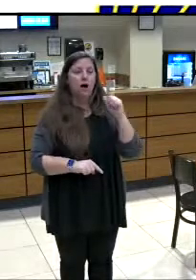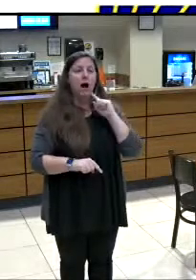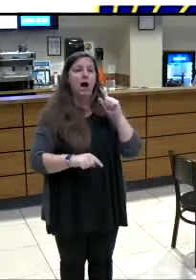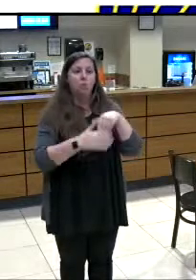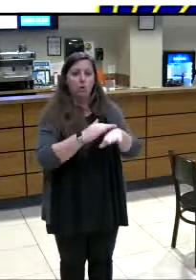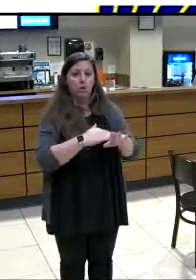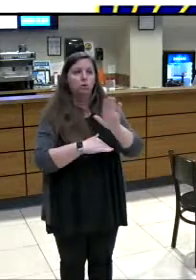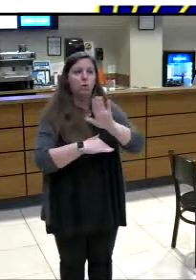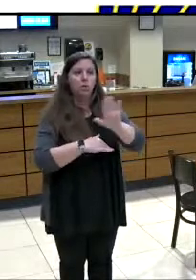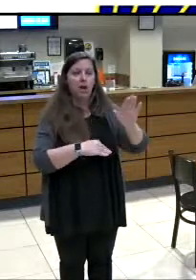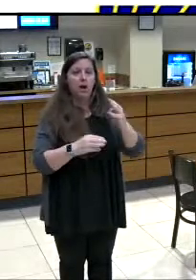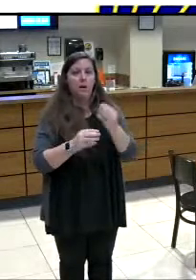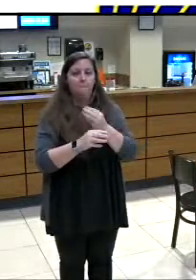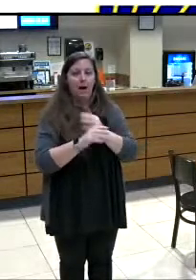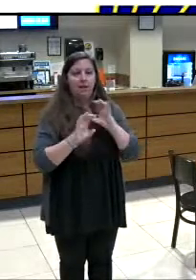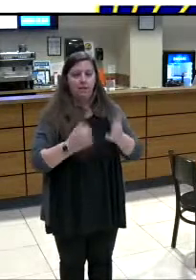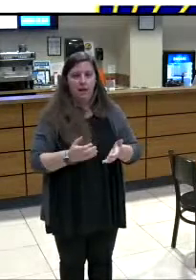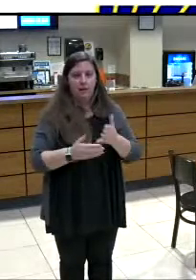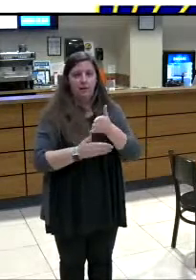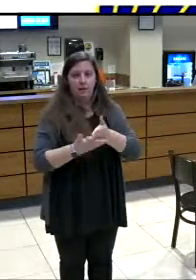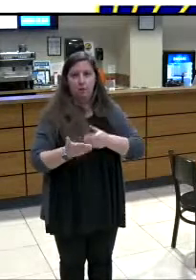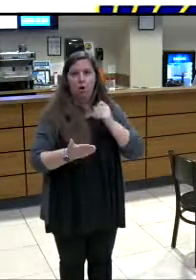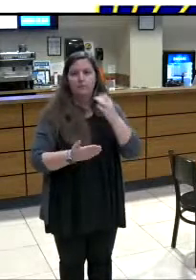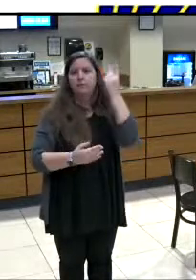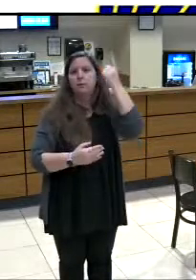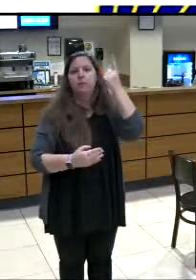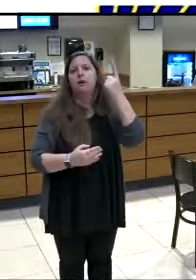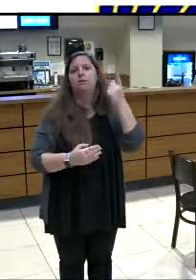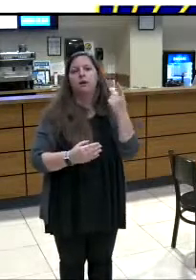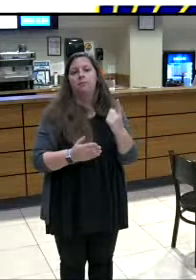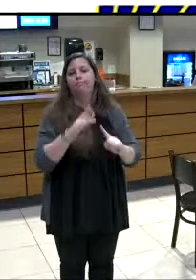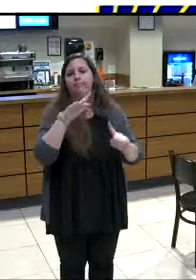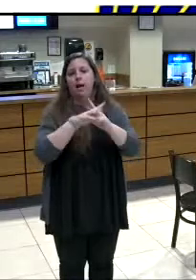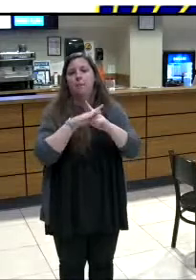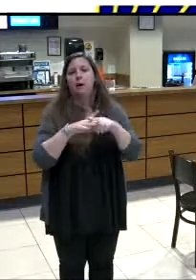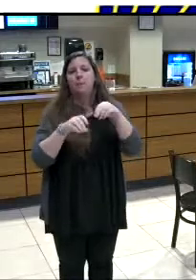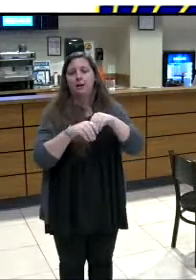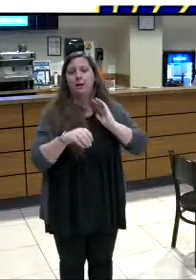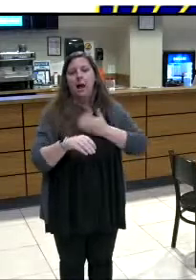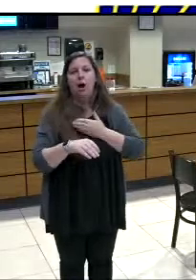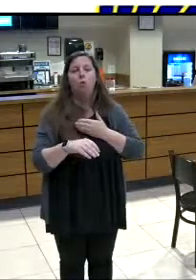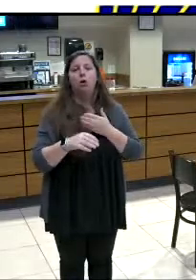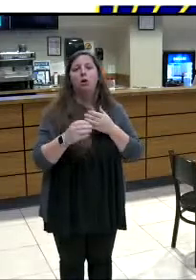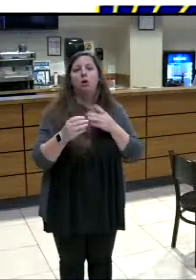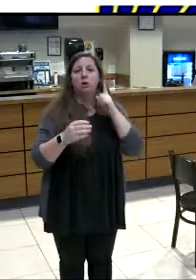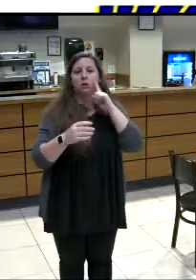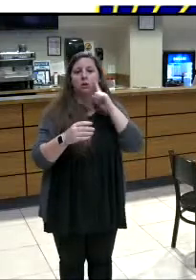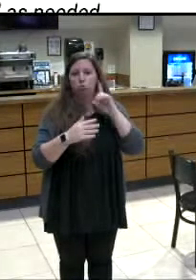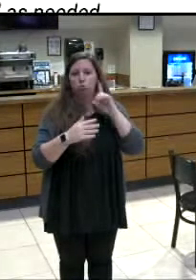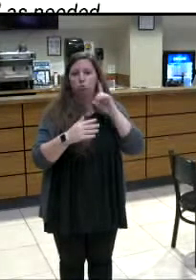as a part of something that came out of our strategic support and related to our strategic plan.